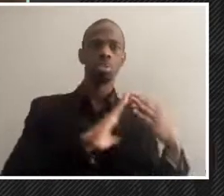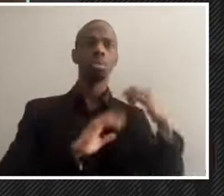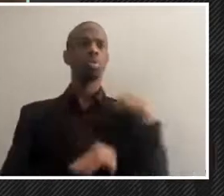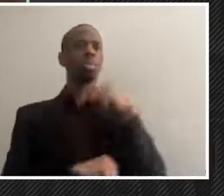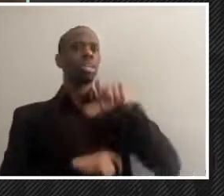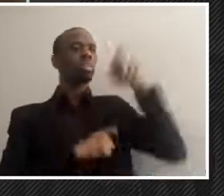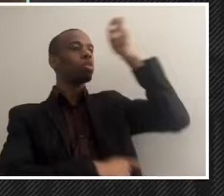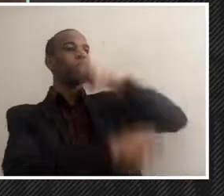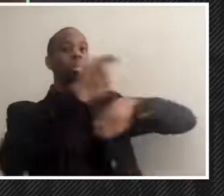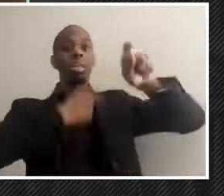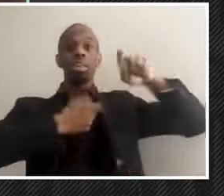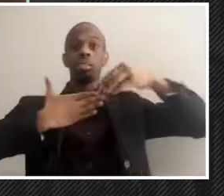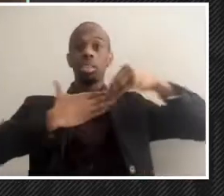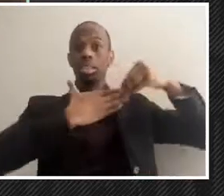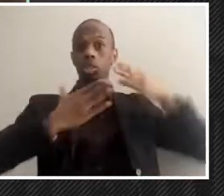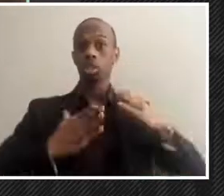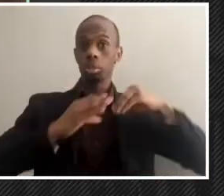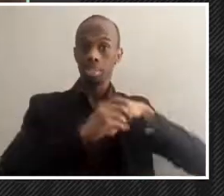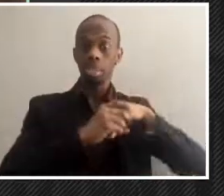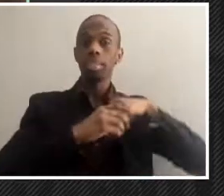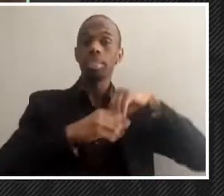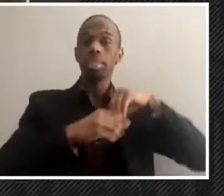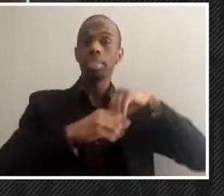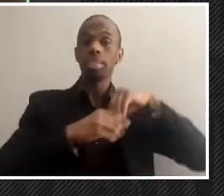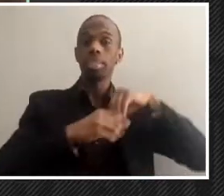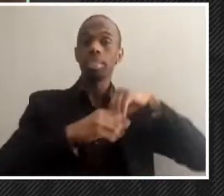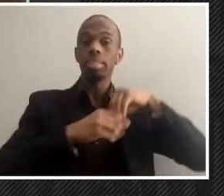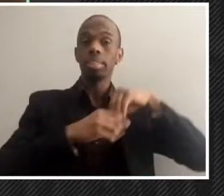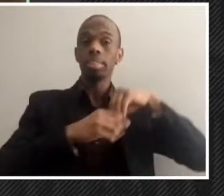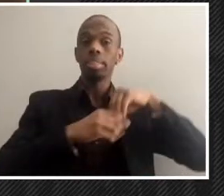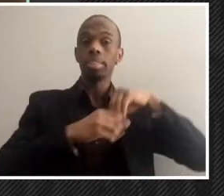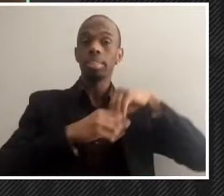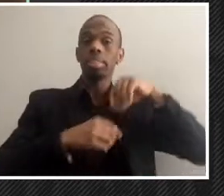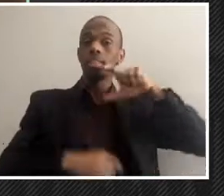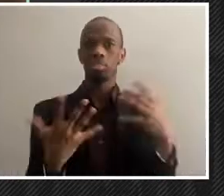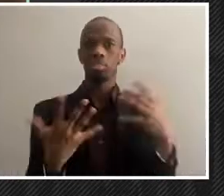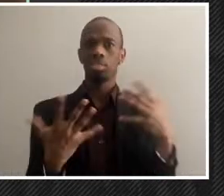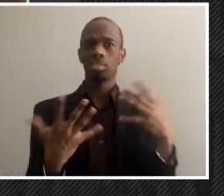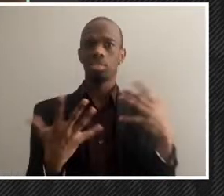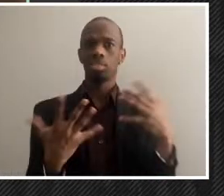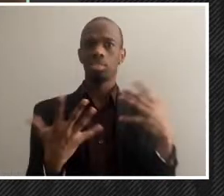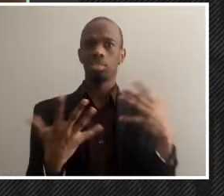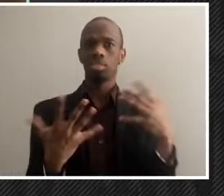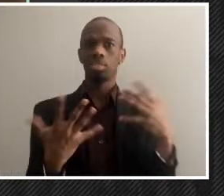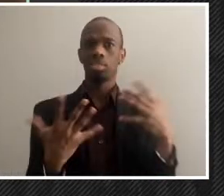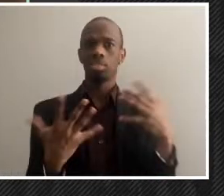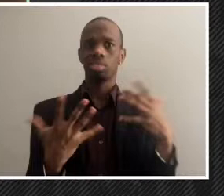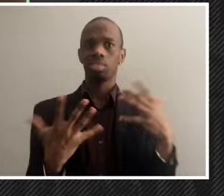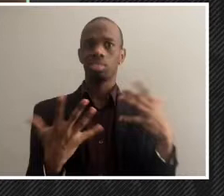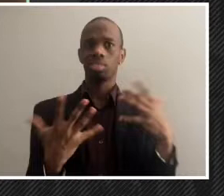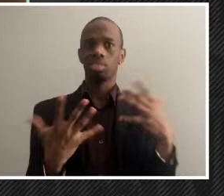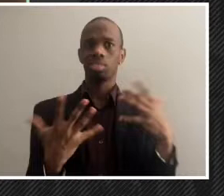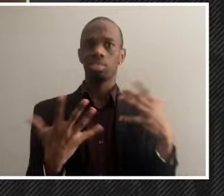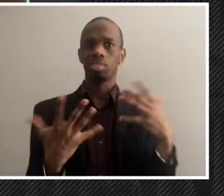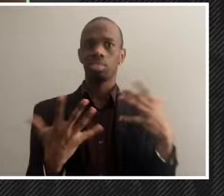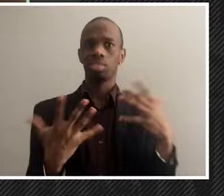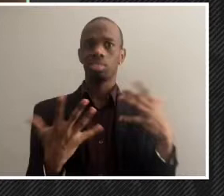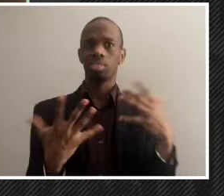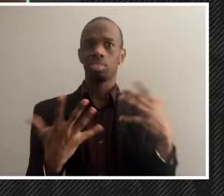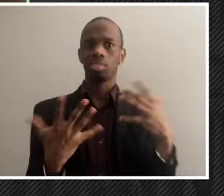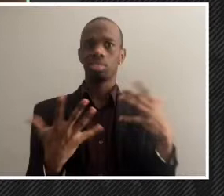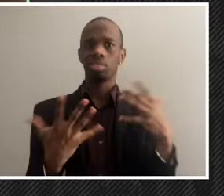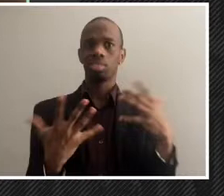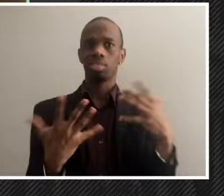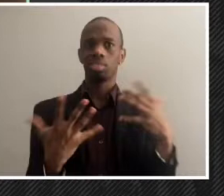to fend for themselves. And this goes directly to people like Senator Ted Cruz, who went on vacation as opposed to meet